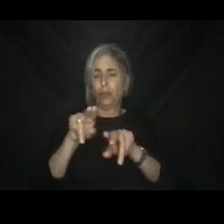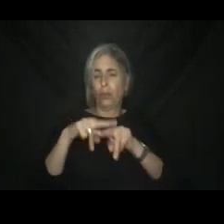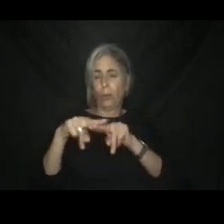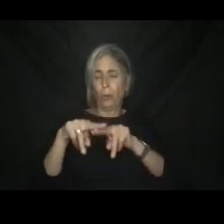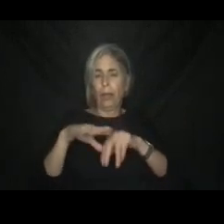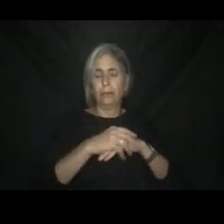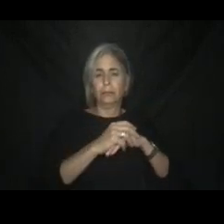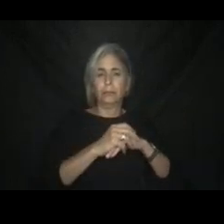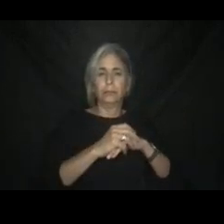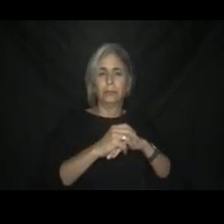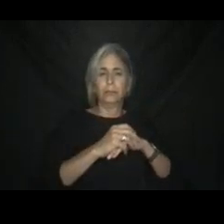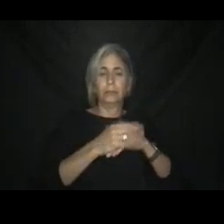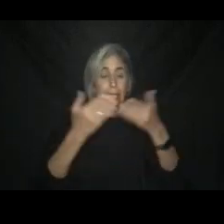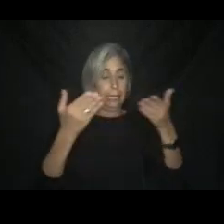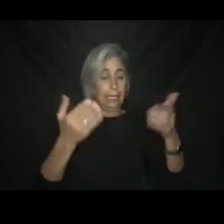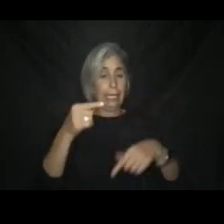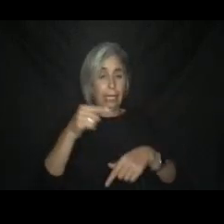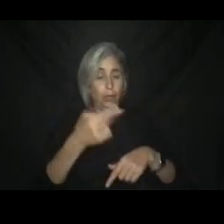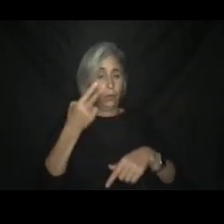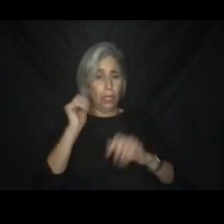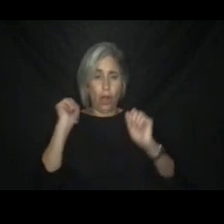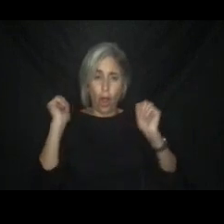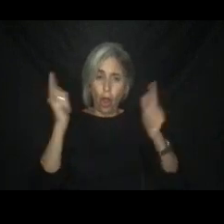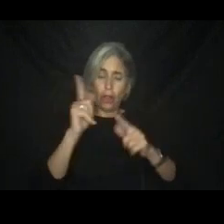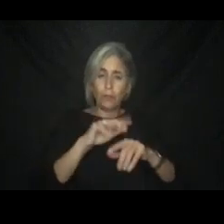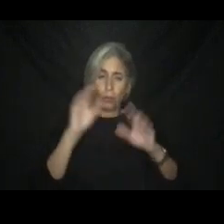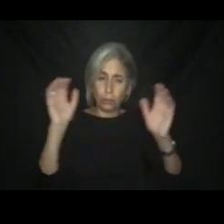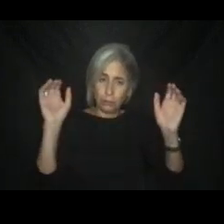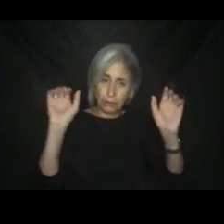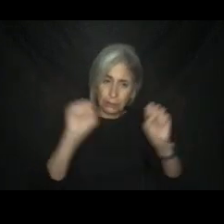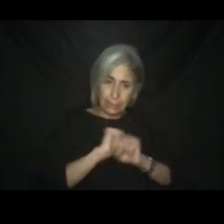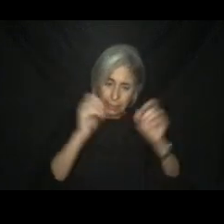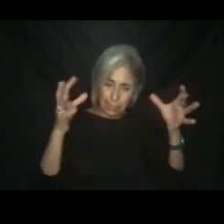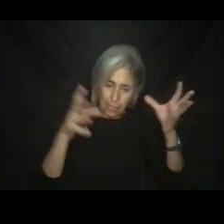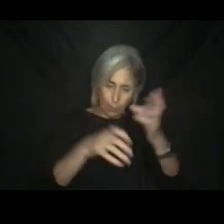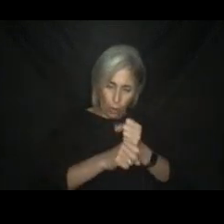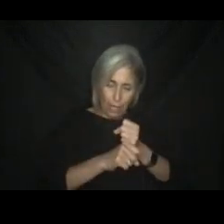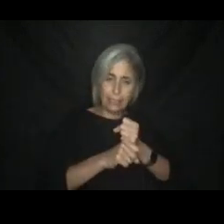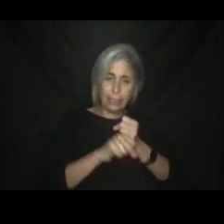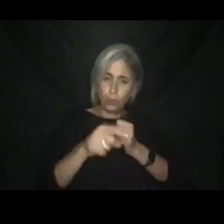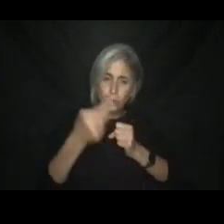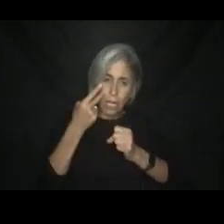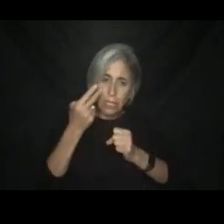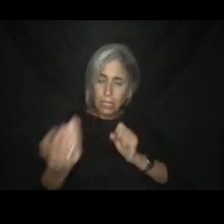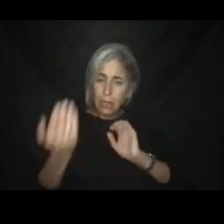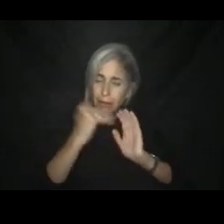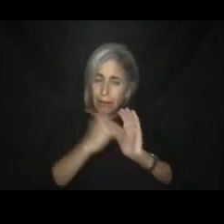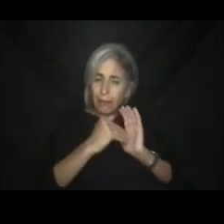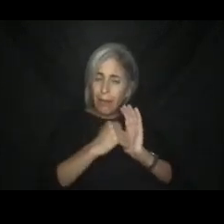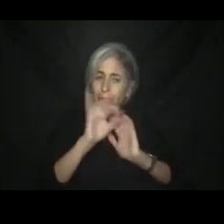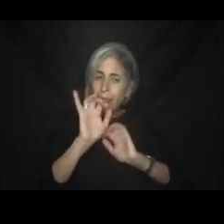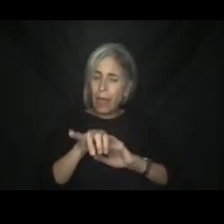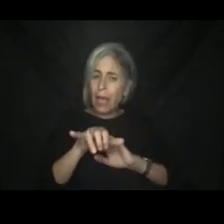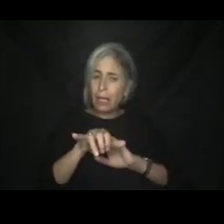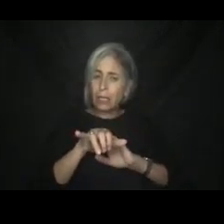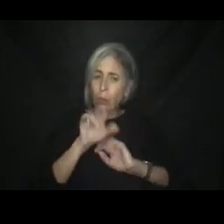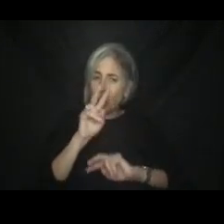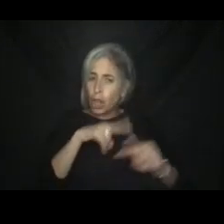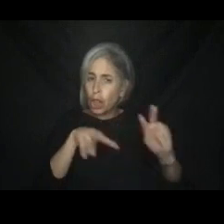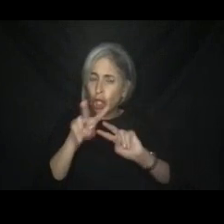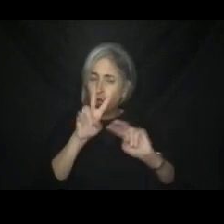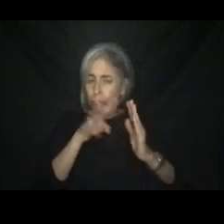And so here we see all of your statistics summarized. You can see again that if we look at that